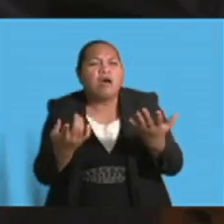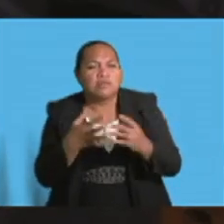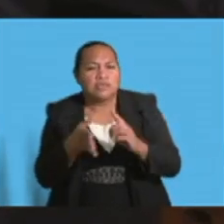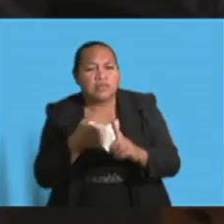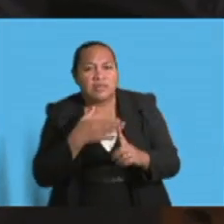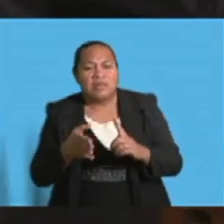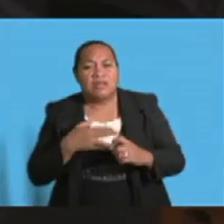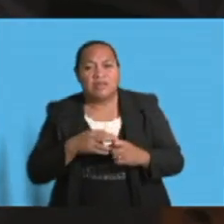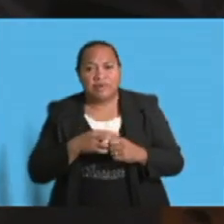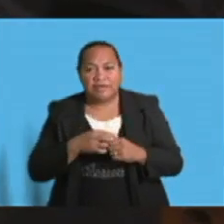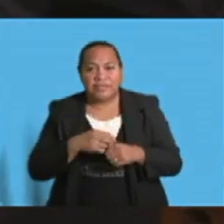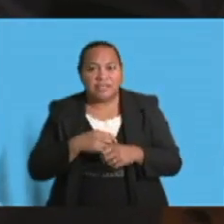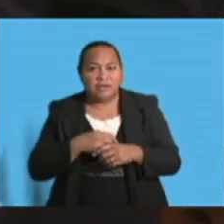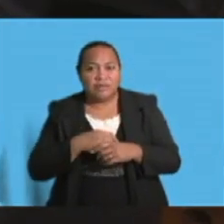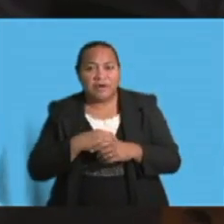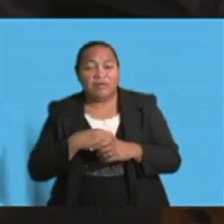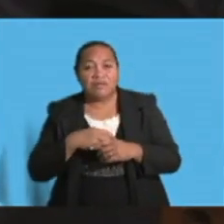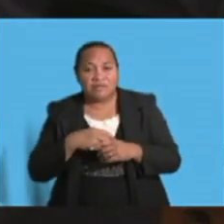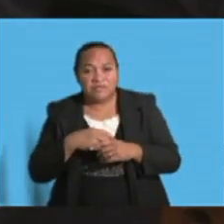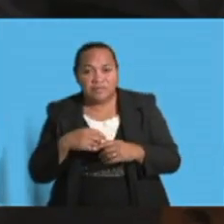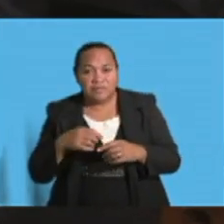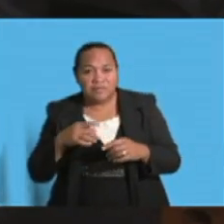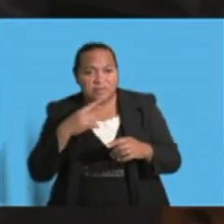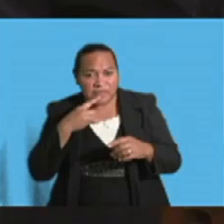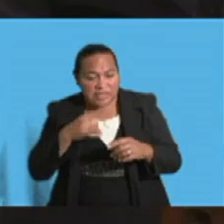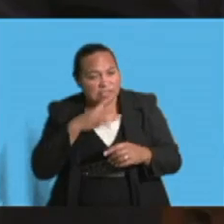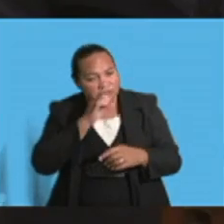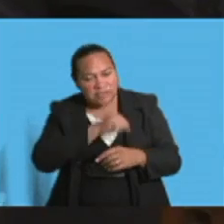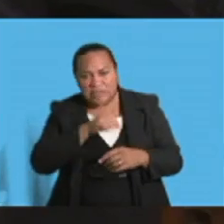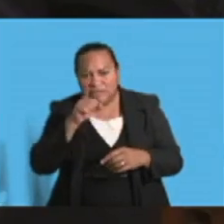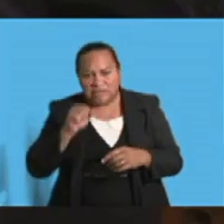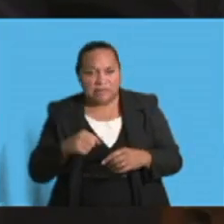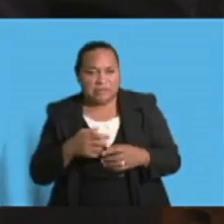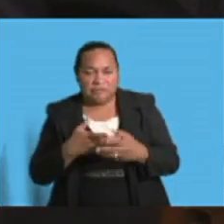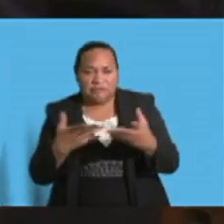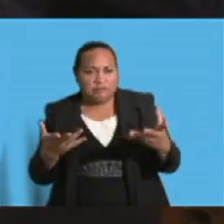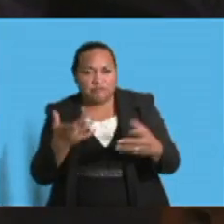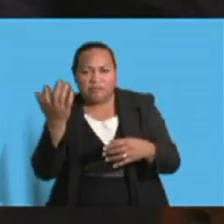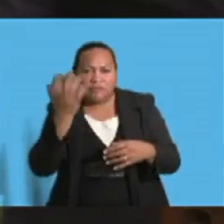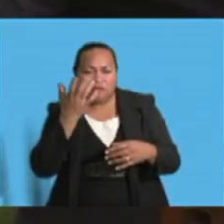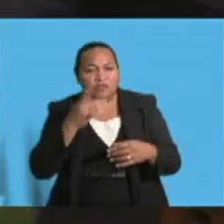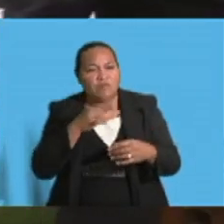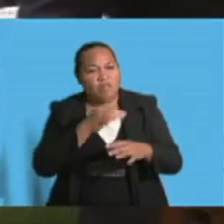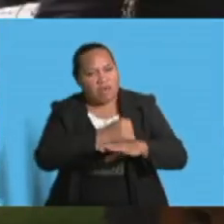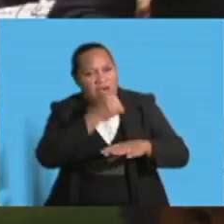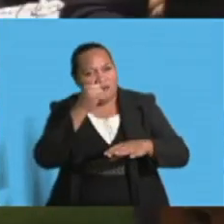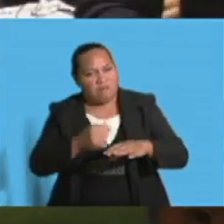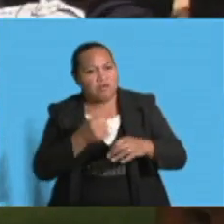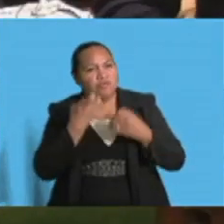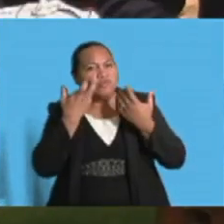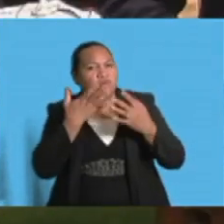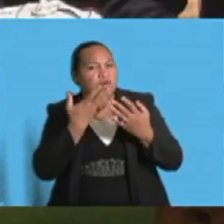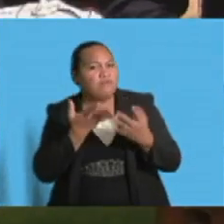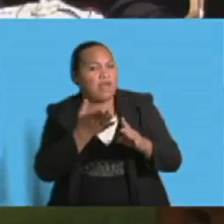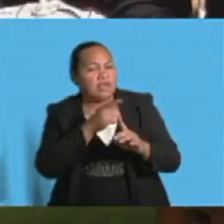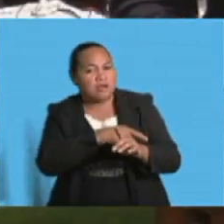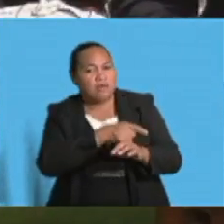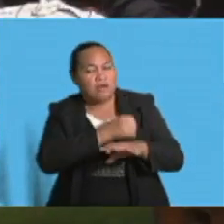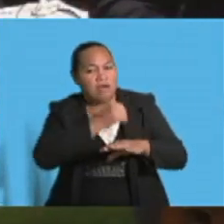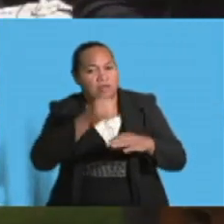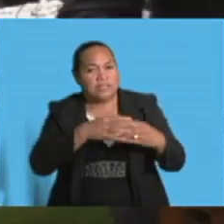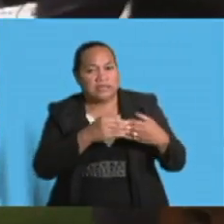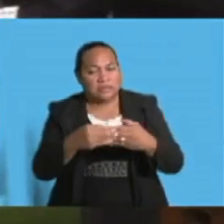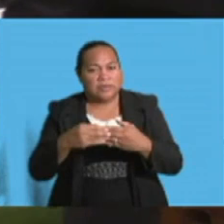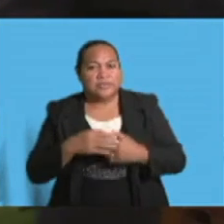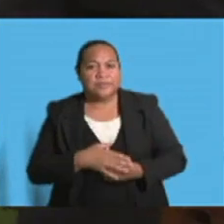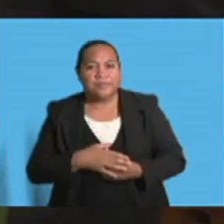which resulted in the collapse of the NBF is a serious indictment of the sorry state of governance in the public sector in the country.